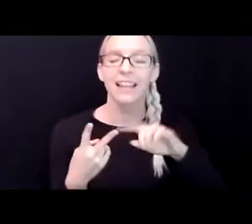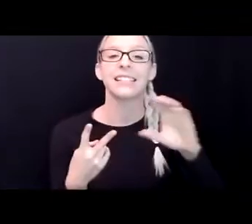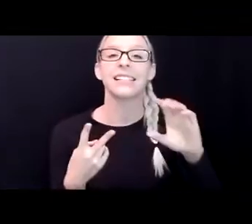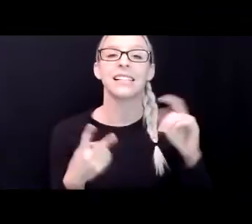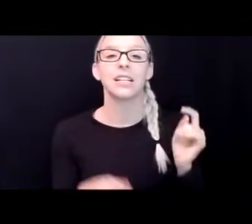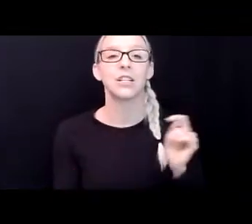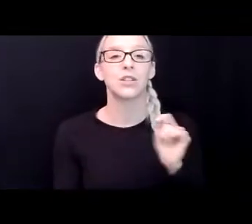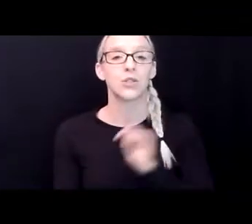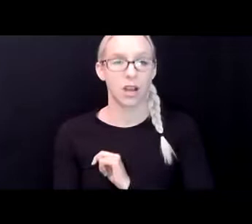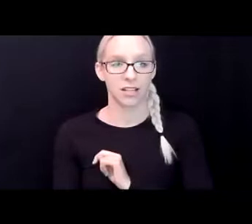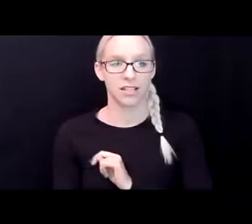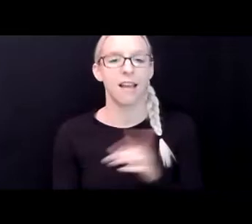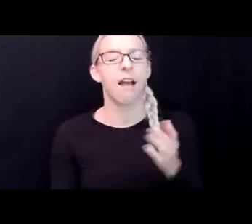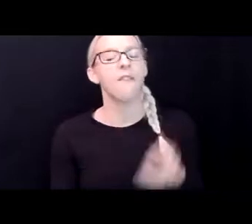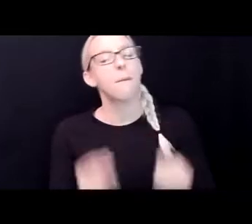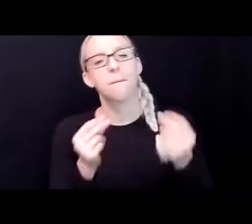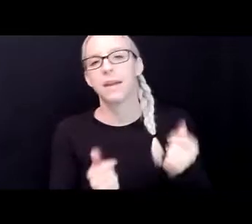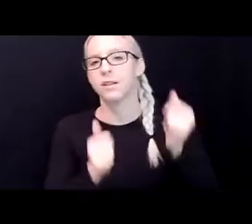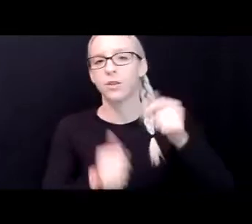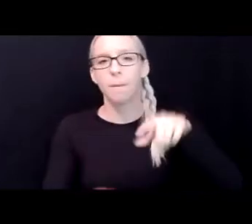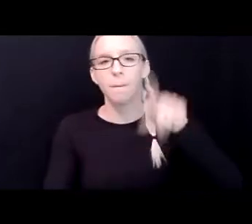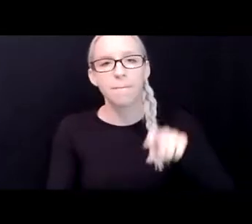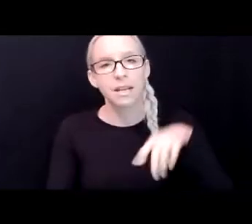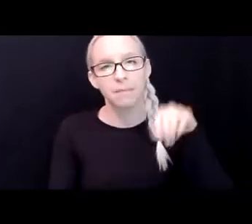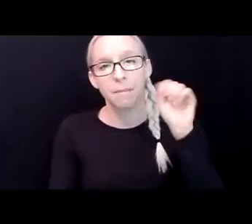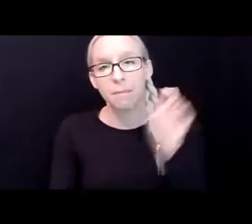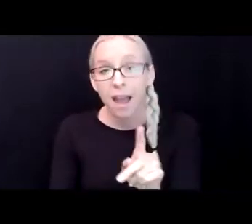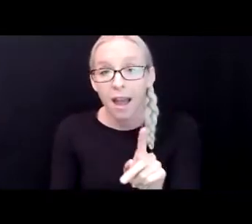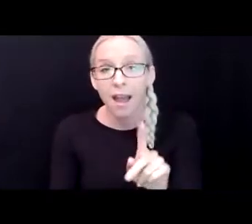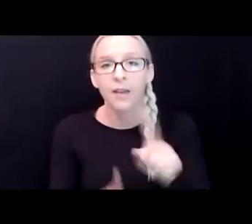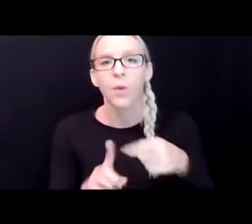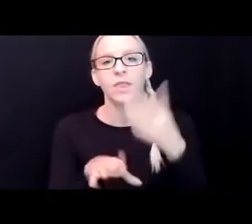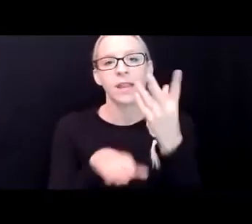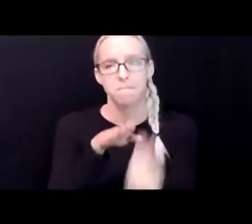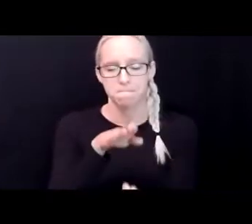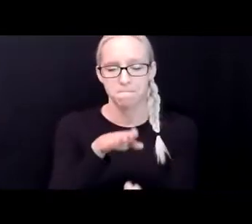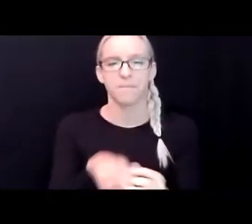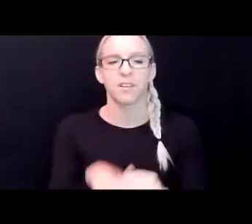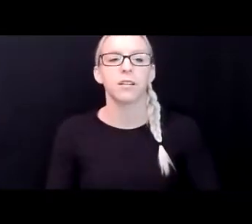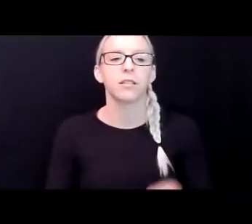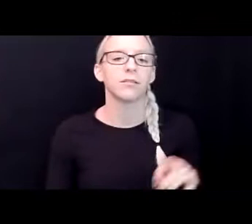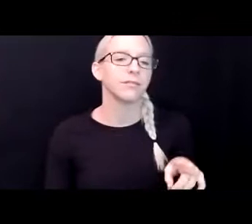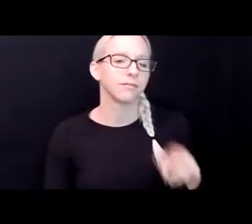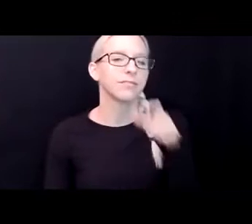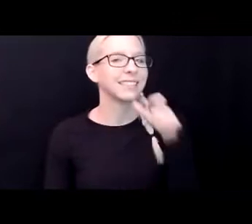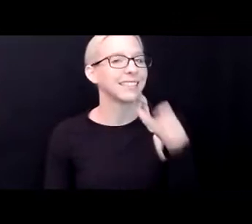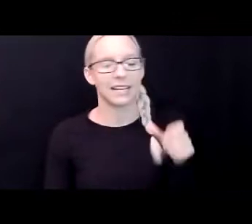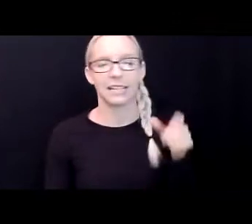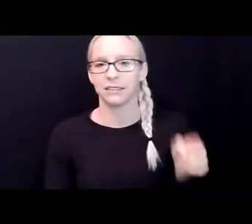when the beneficiary dies. The third-party trust does not. And what we learned is that the able